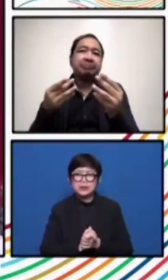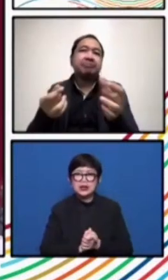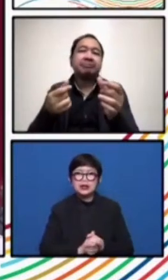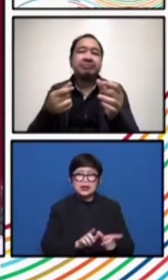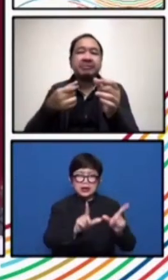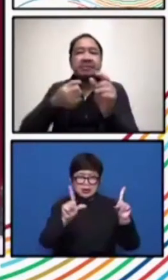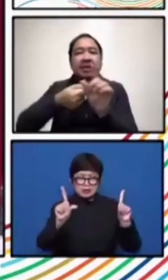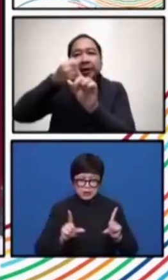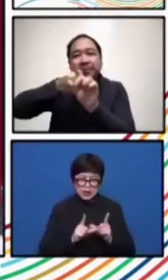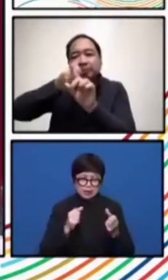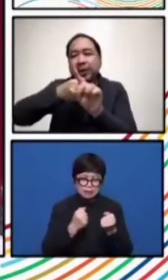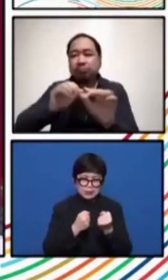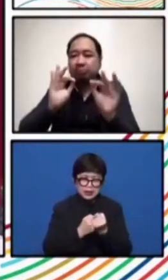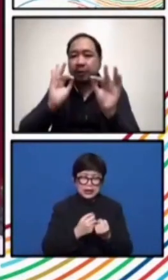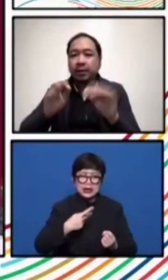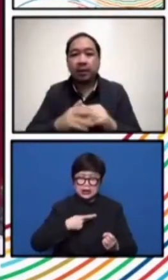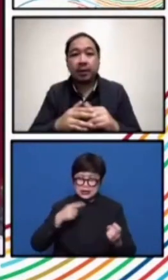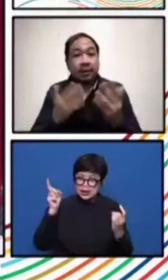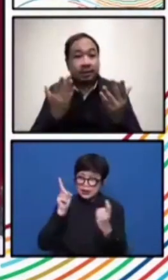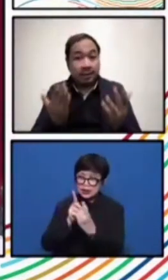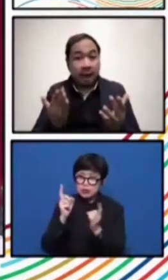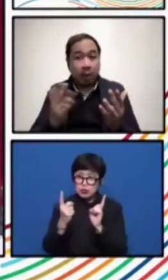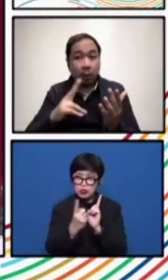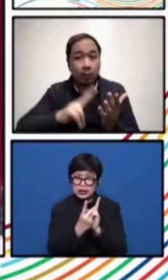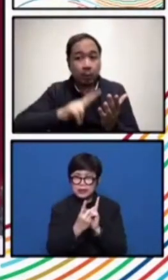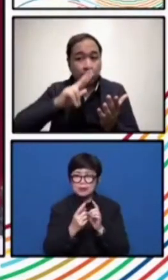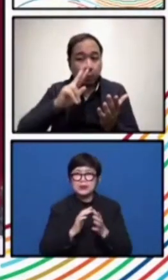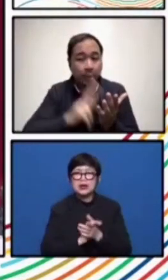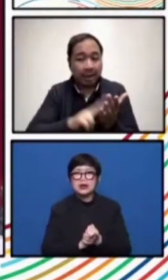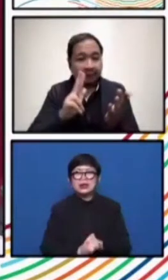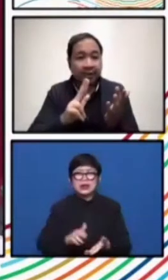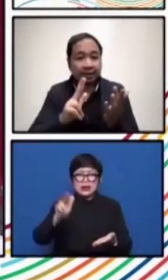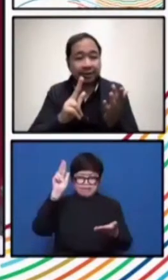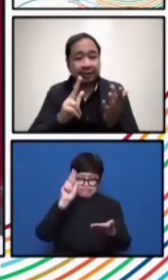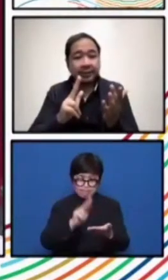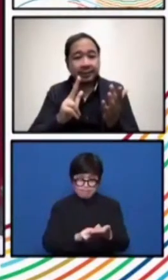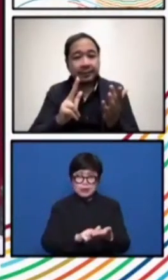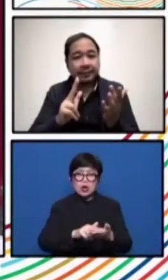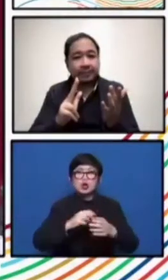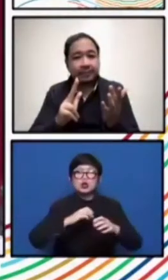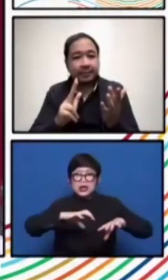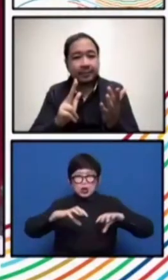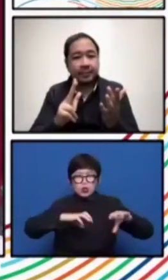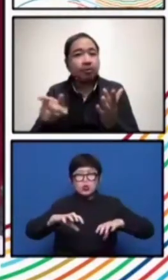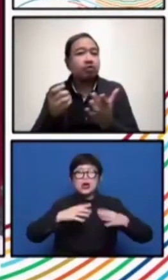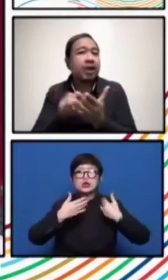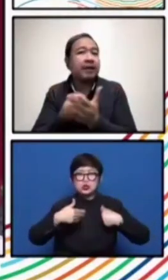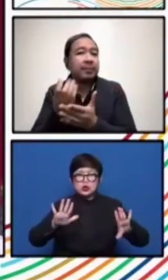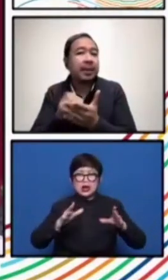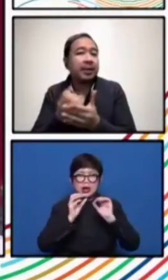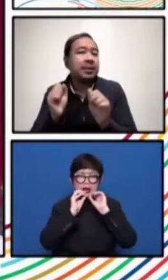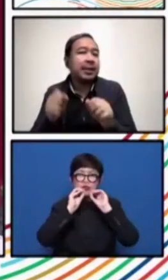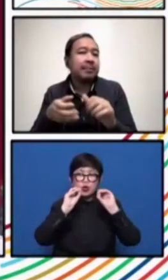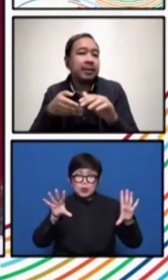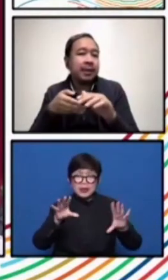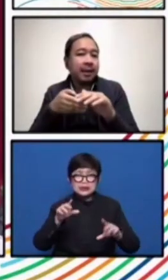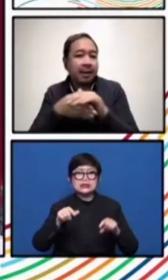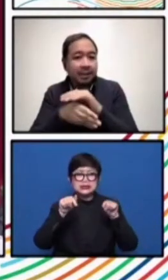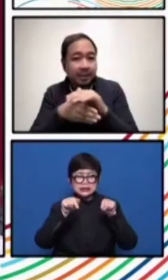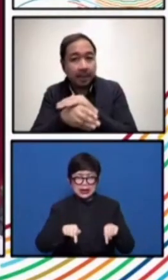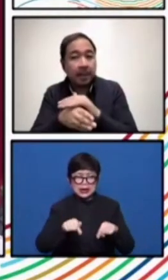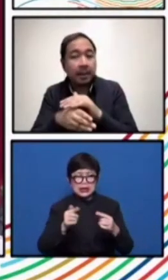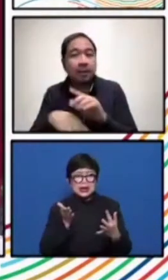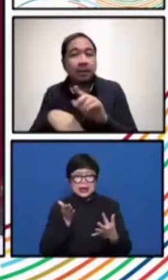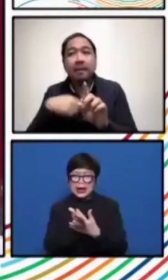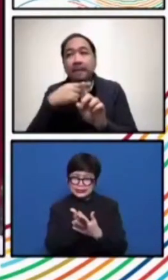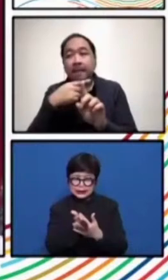now with the ratification um the information can be made accessible a VK also